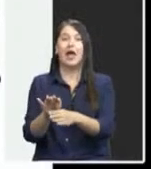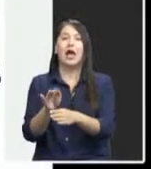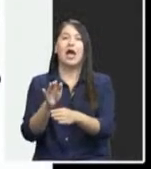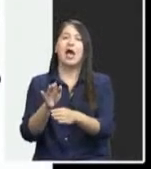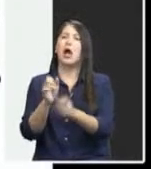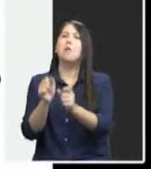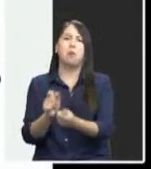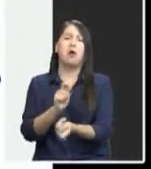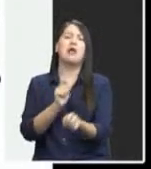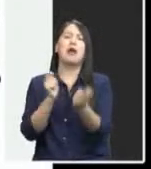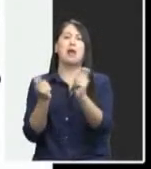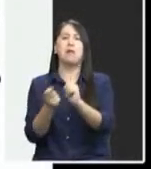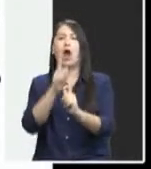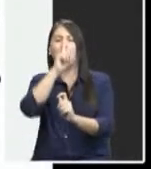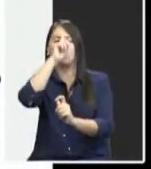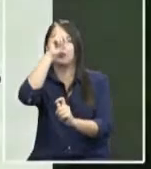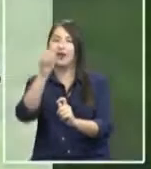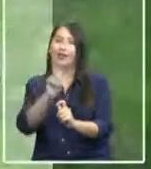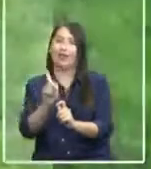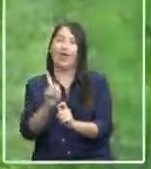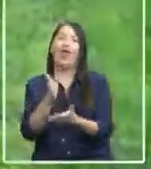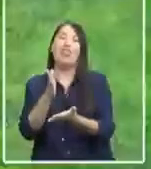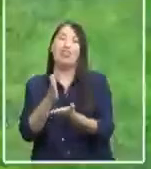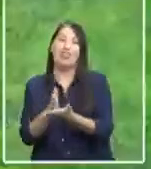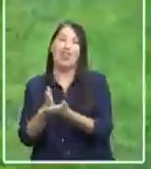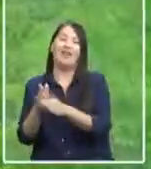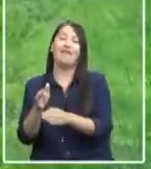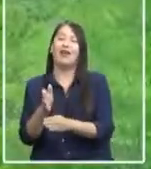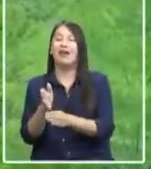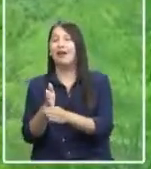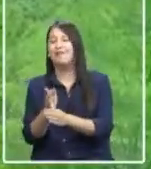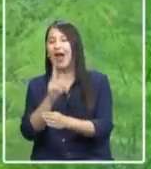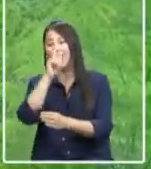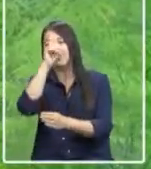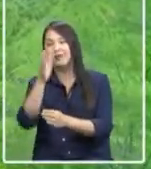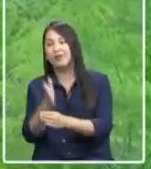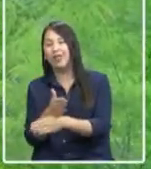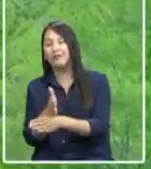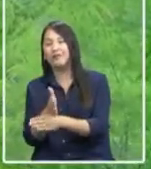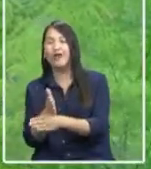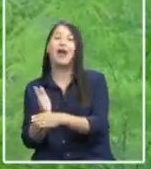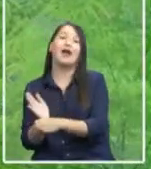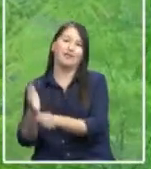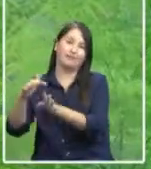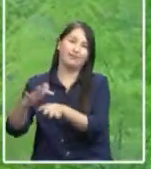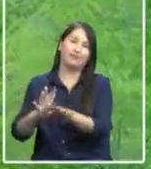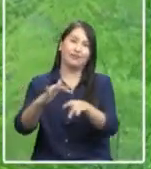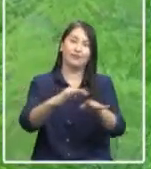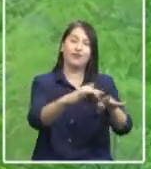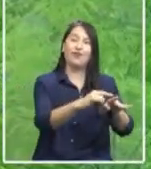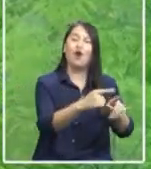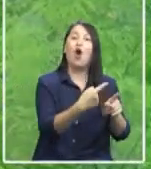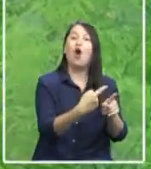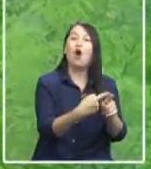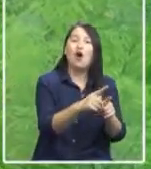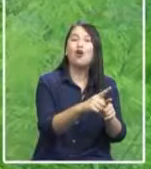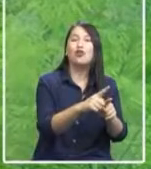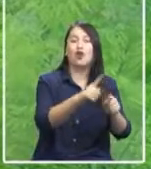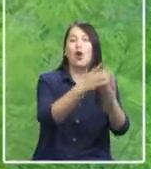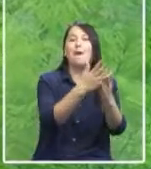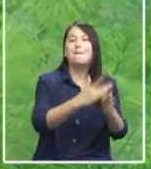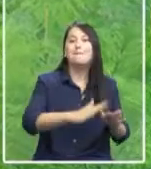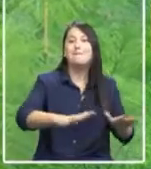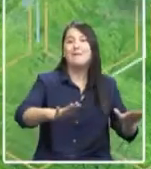it. That's the reason also why, with global warming, fish are moving